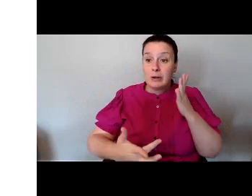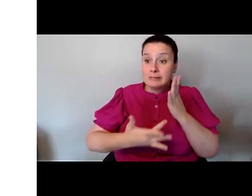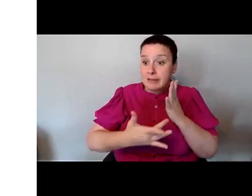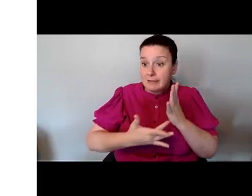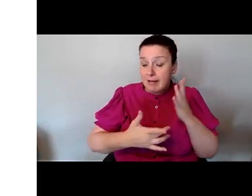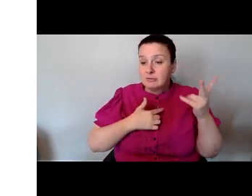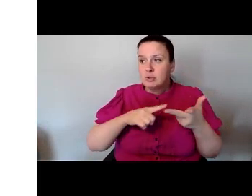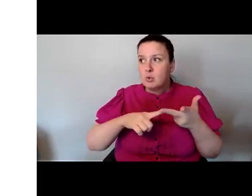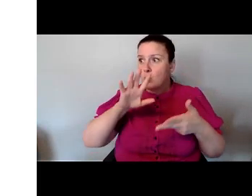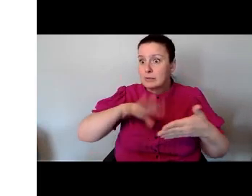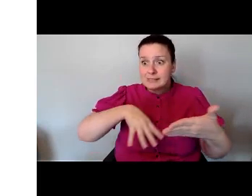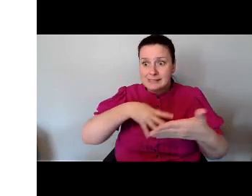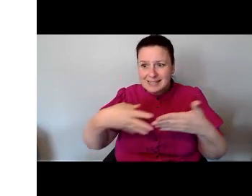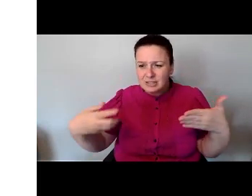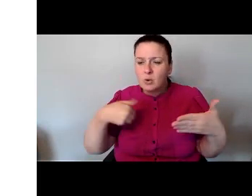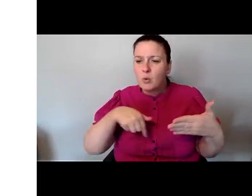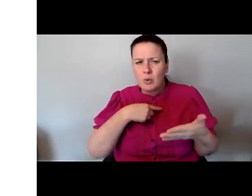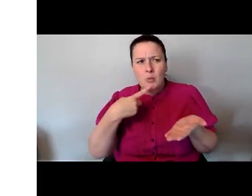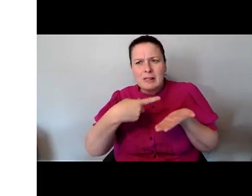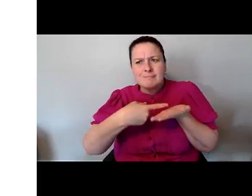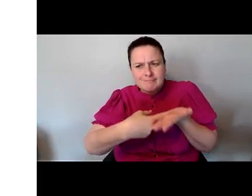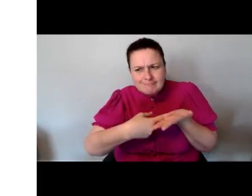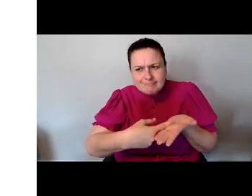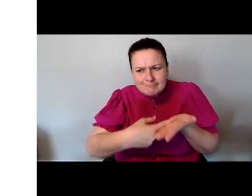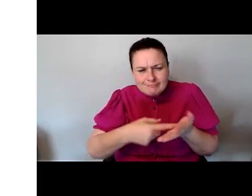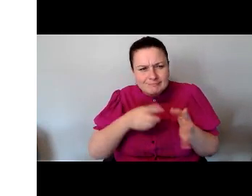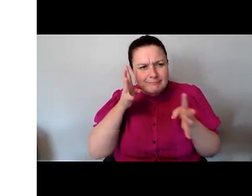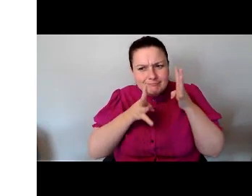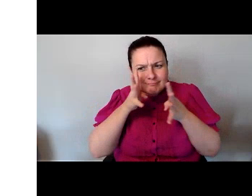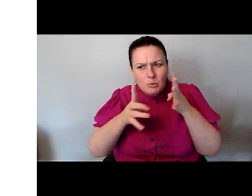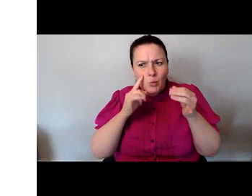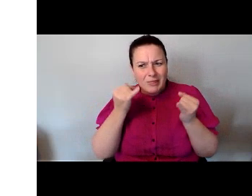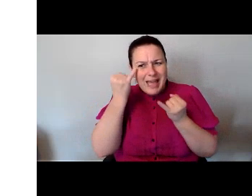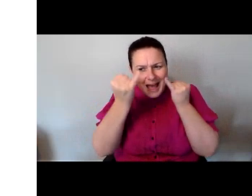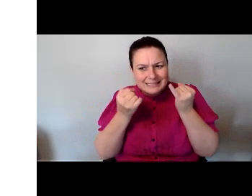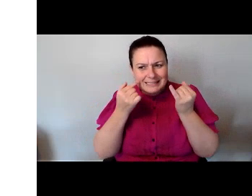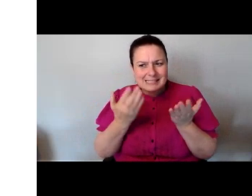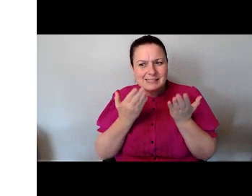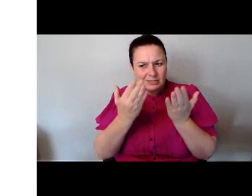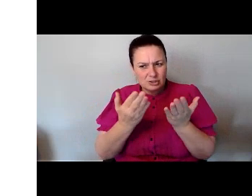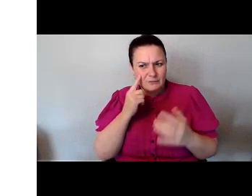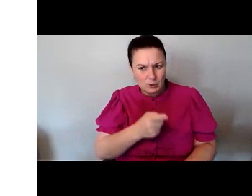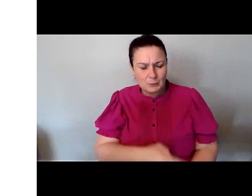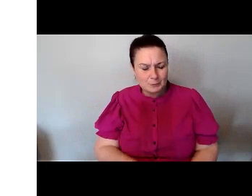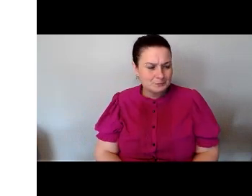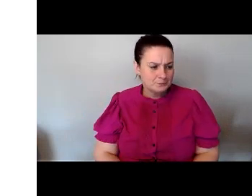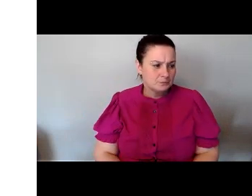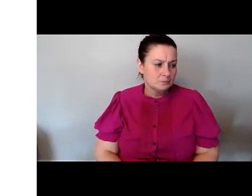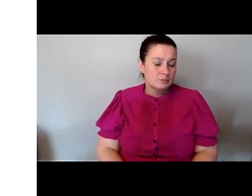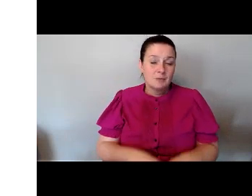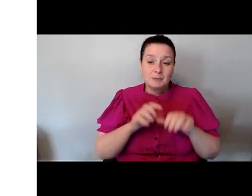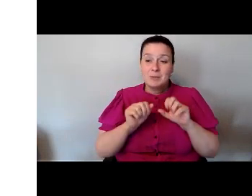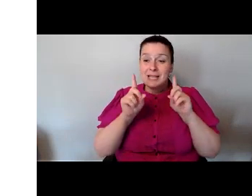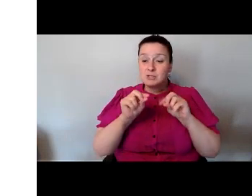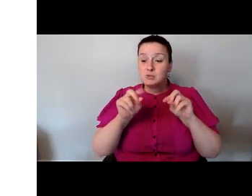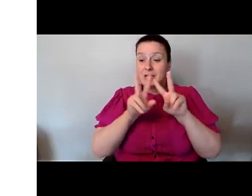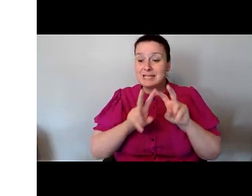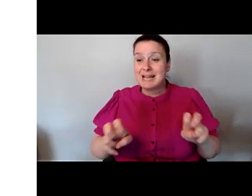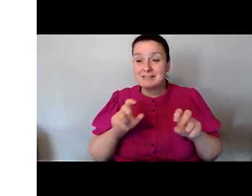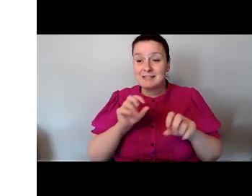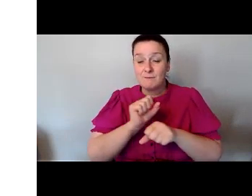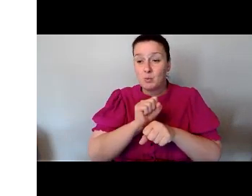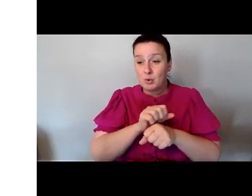it's scheduling, you know, but we will talk about those things and come up with some suggestions. We can do those analysis of work sites.